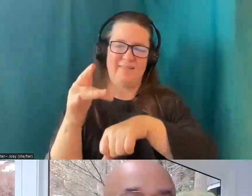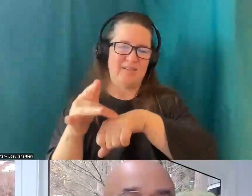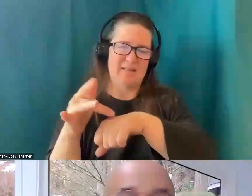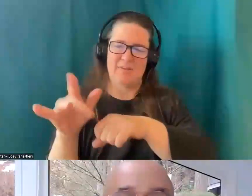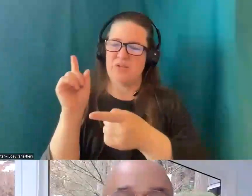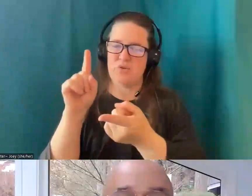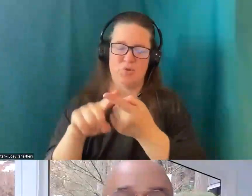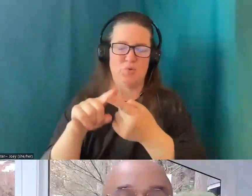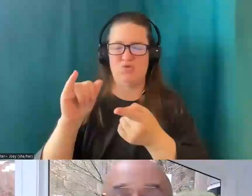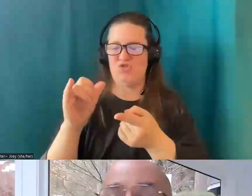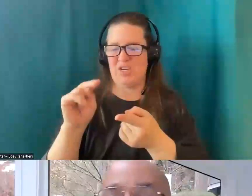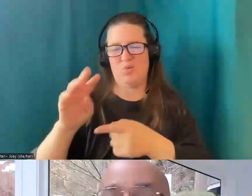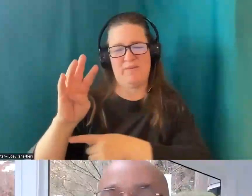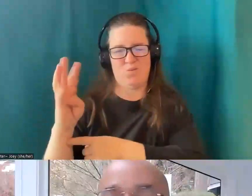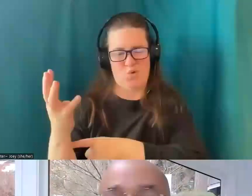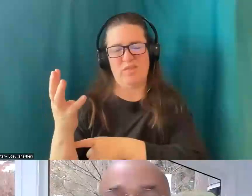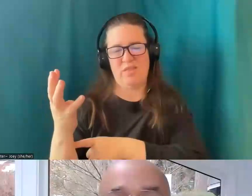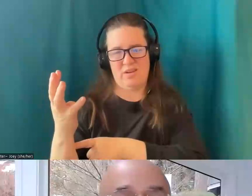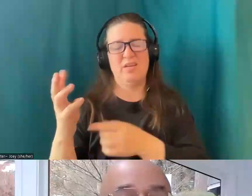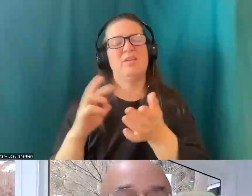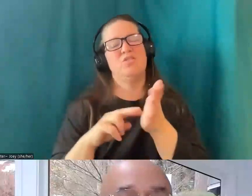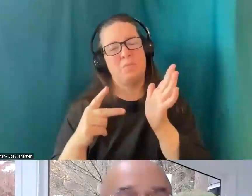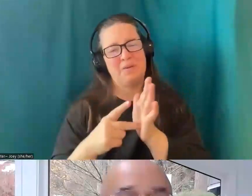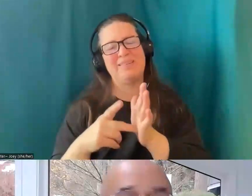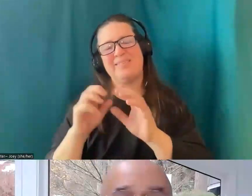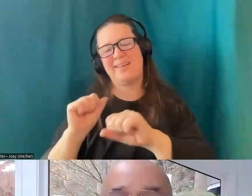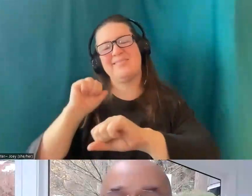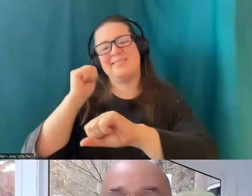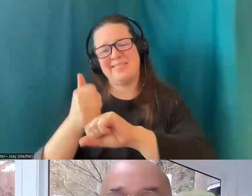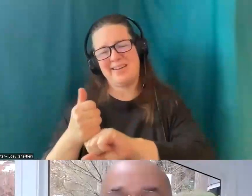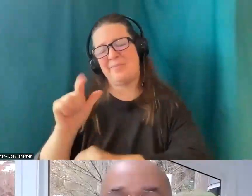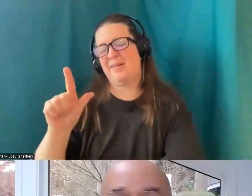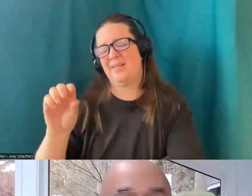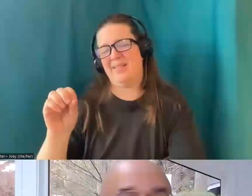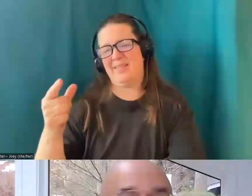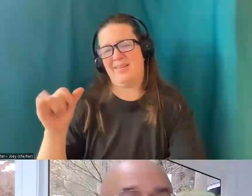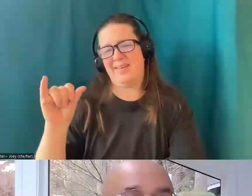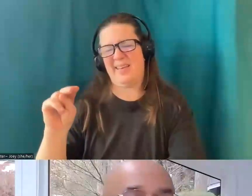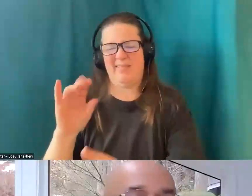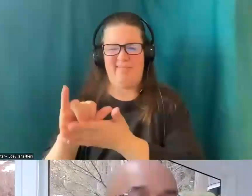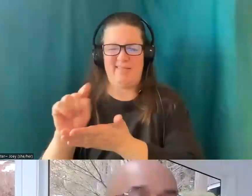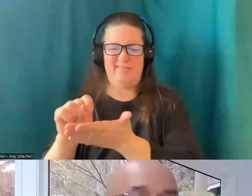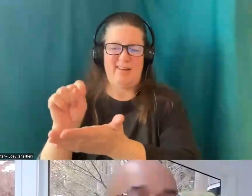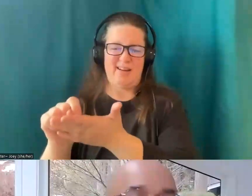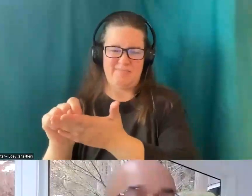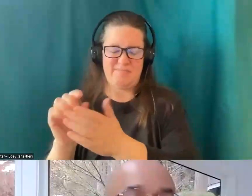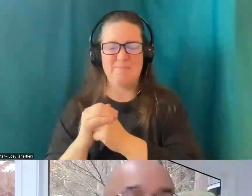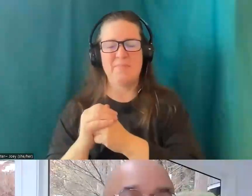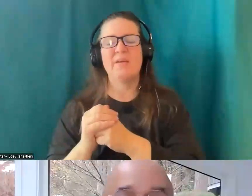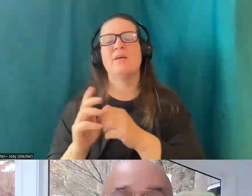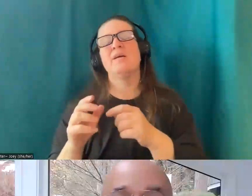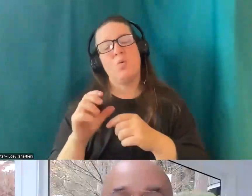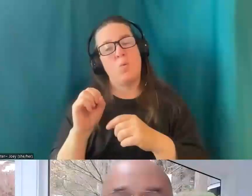be able to create a login or access the application using your existing login if you've applied for a grant through the Arts Fund system